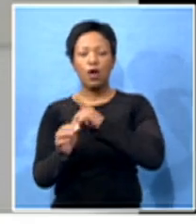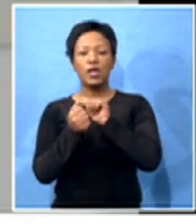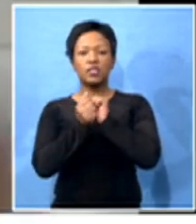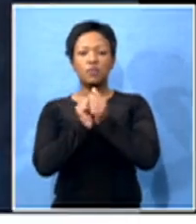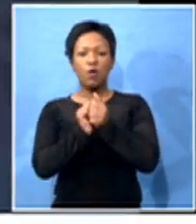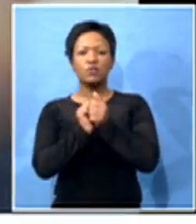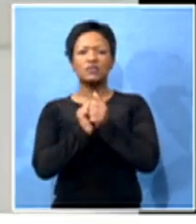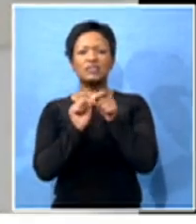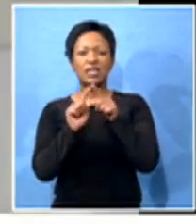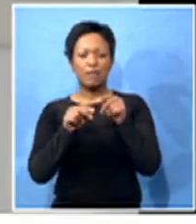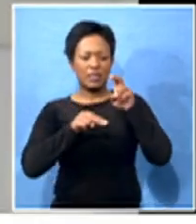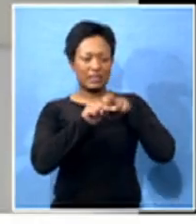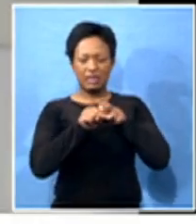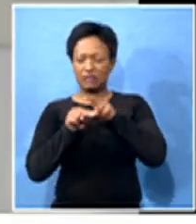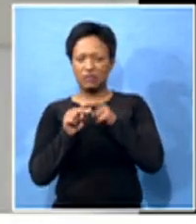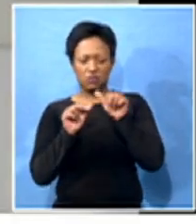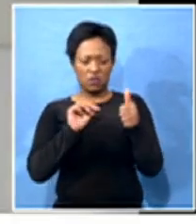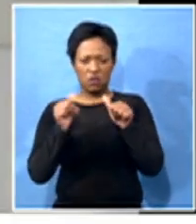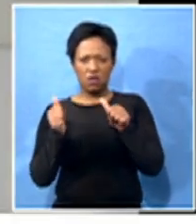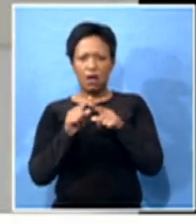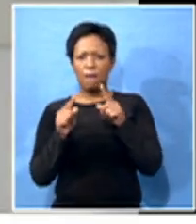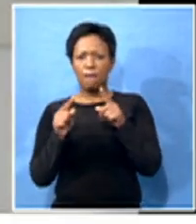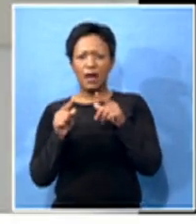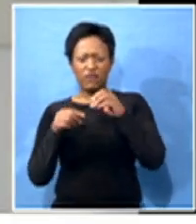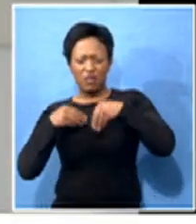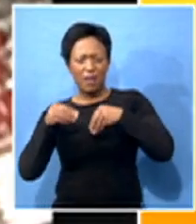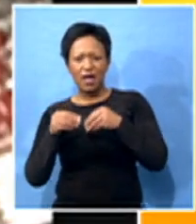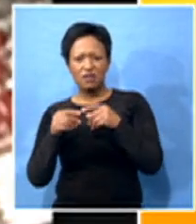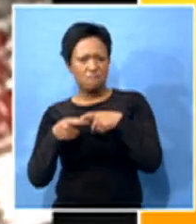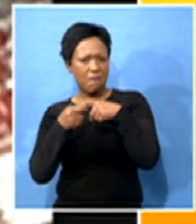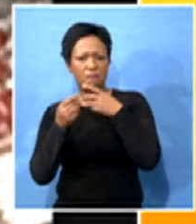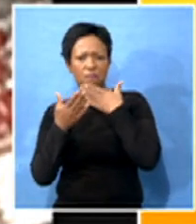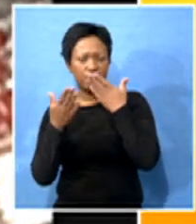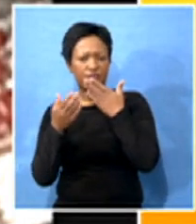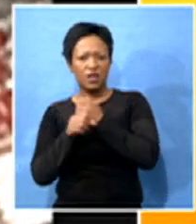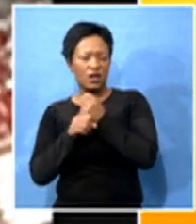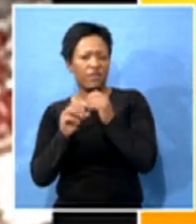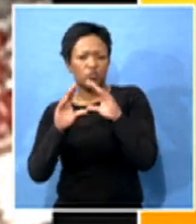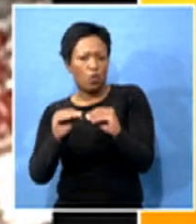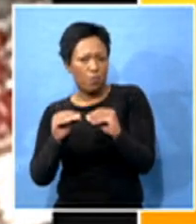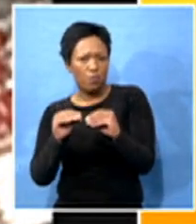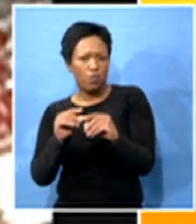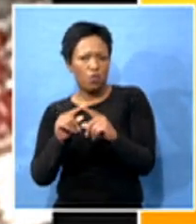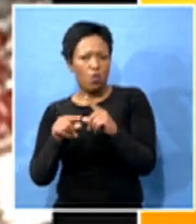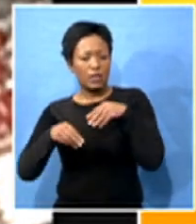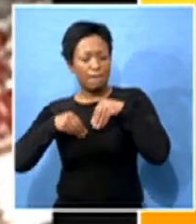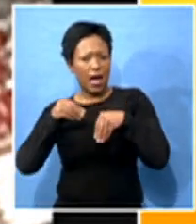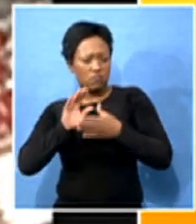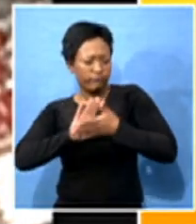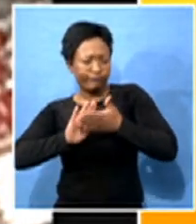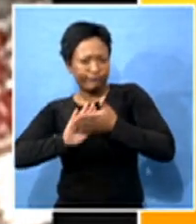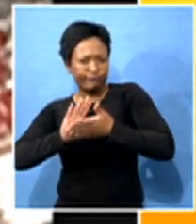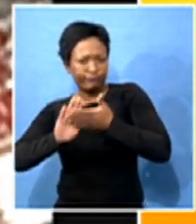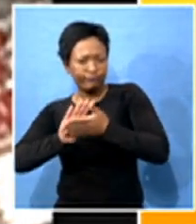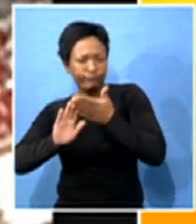next to each other. But we don't ban them going down a cage. Yeah. And it's never stopped. Mining has been the one industry that has